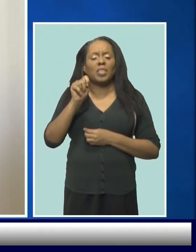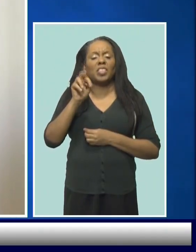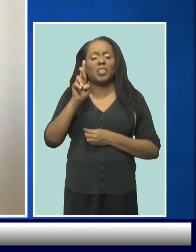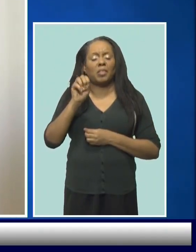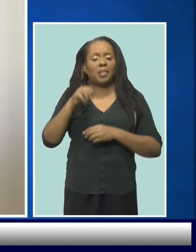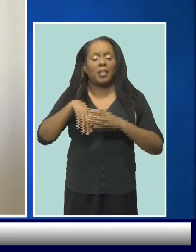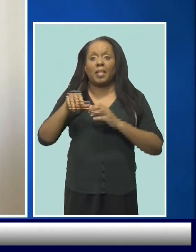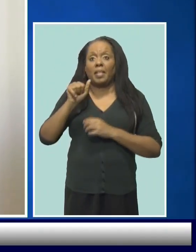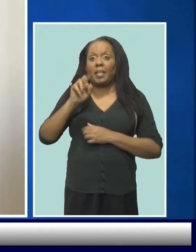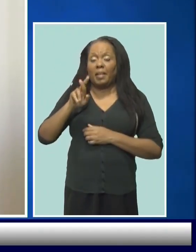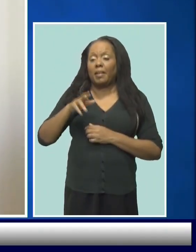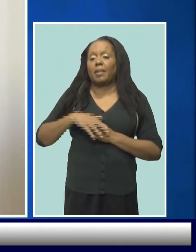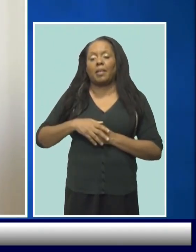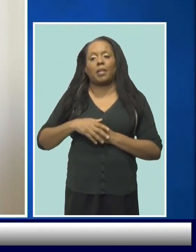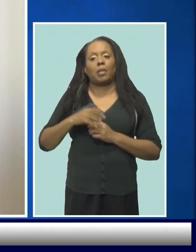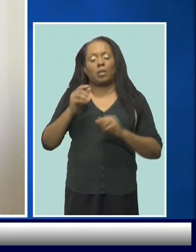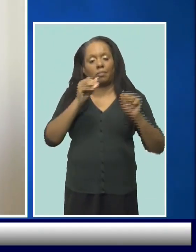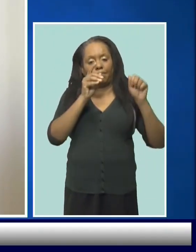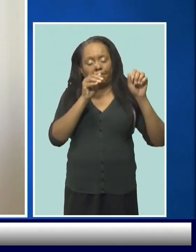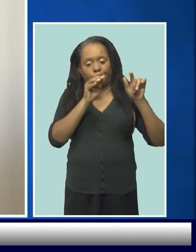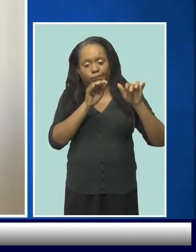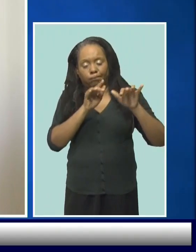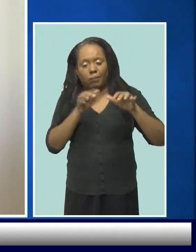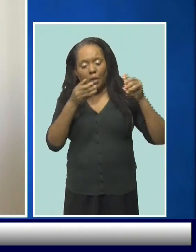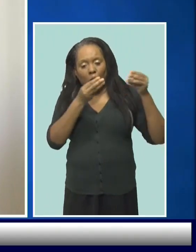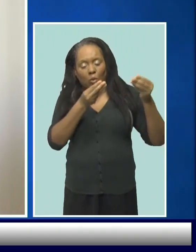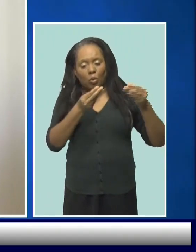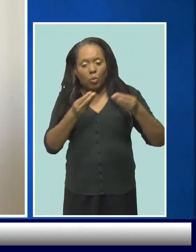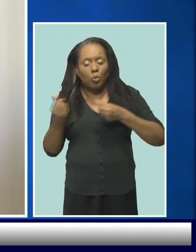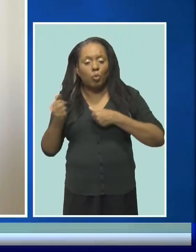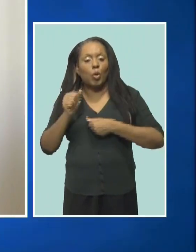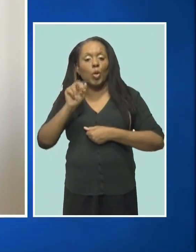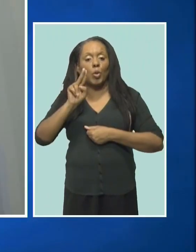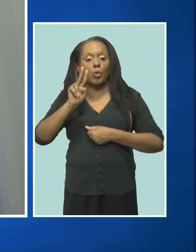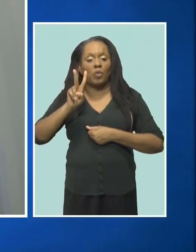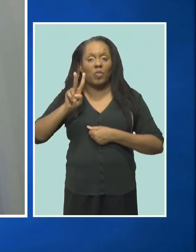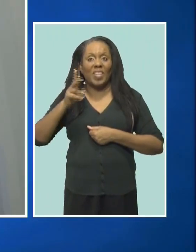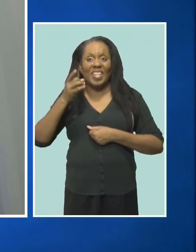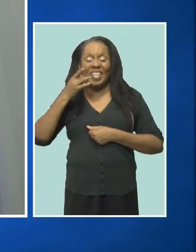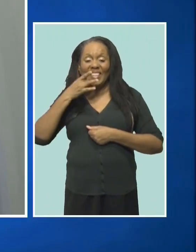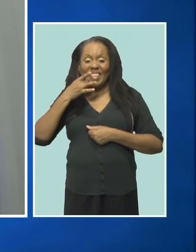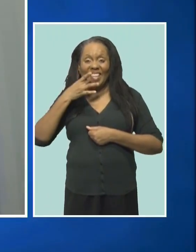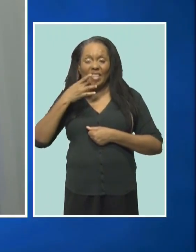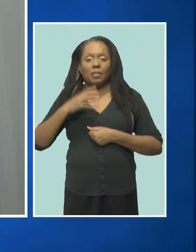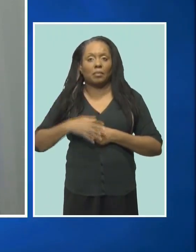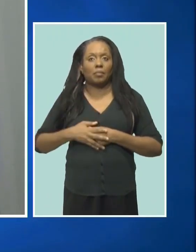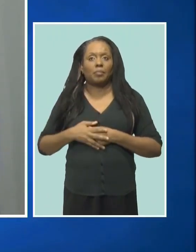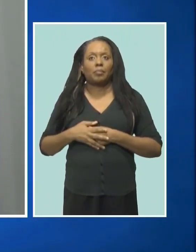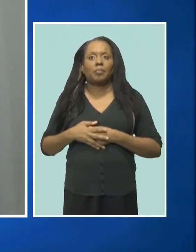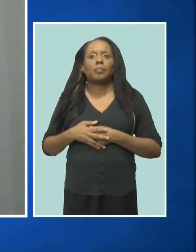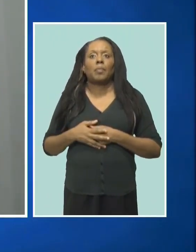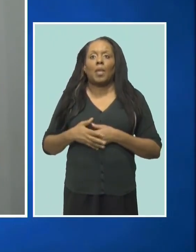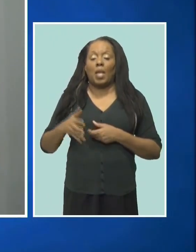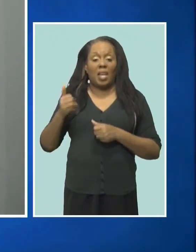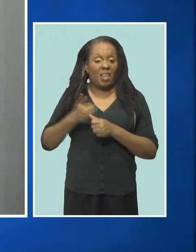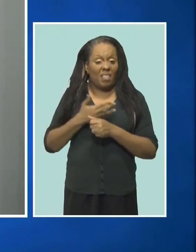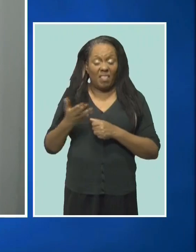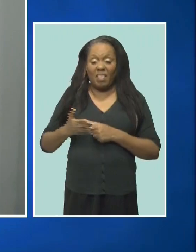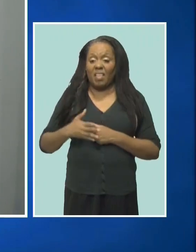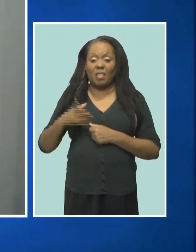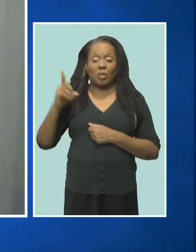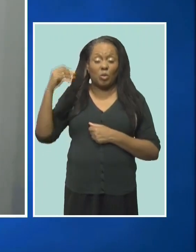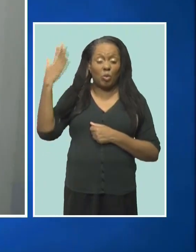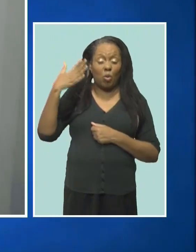light for sanitation, and then we bottle it. From there now, we, as Kyle had explained, everything is solar run, so the